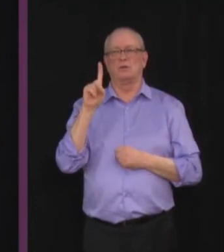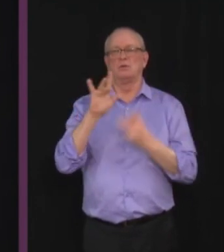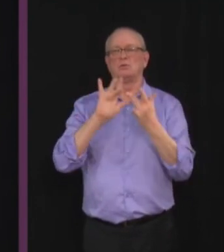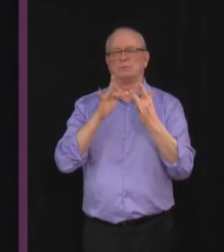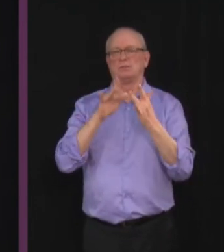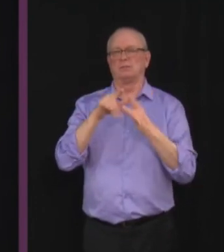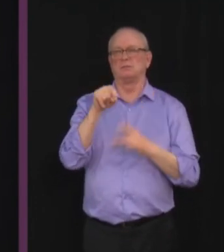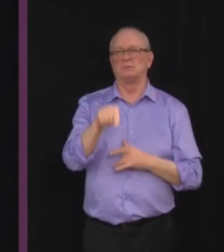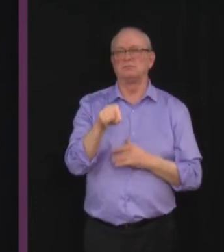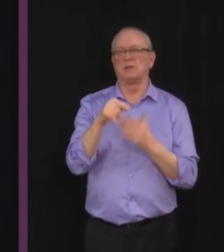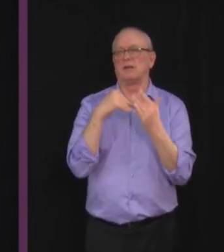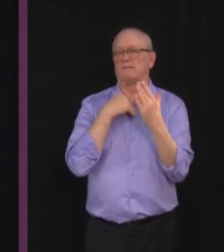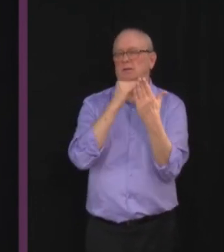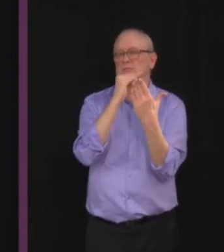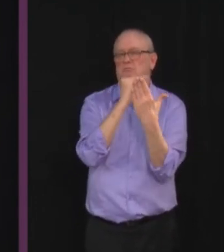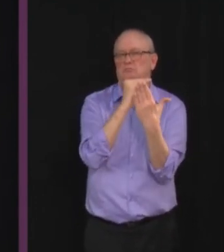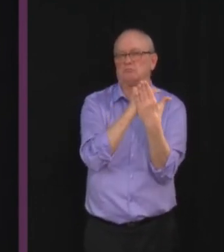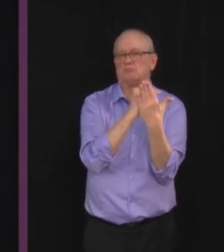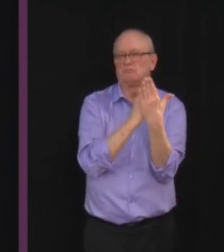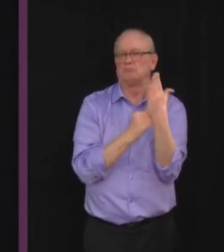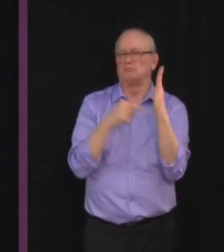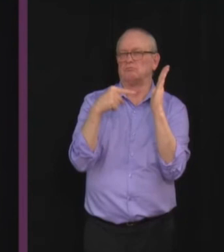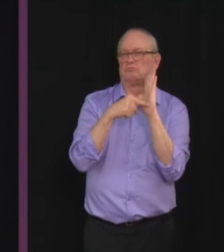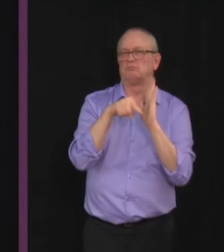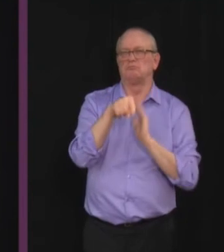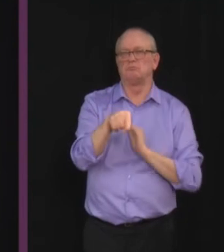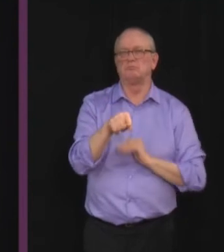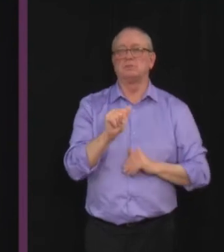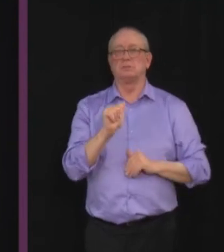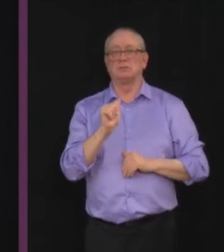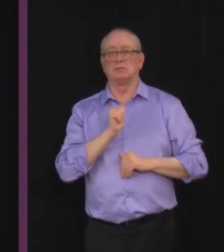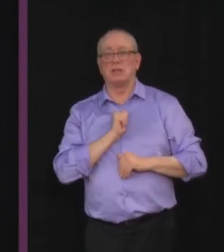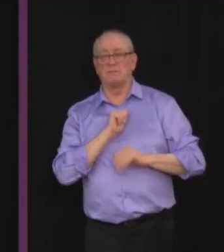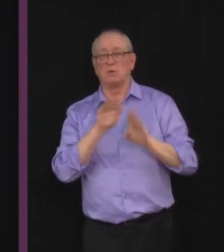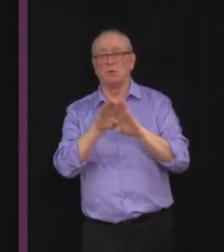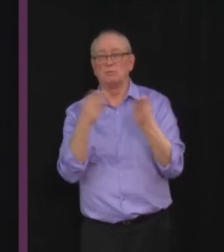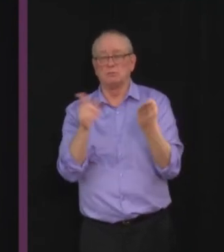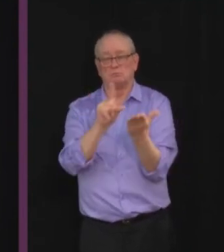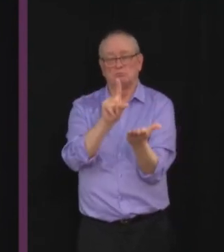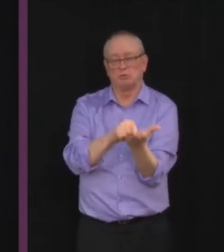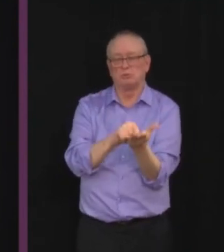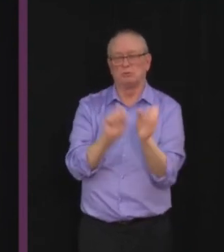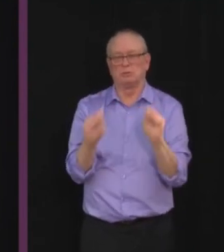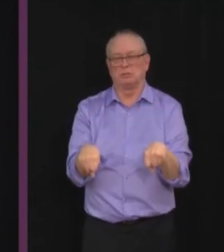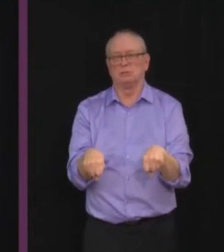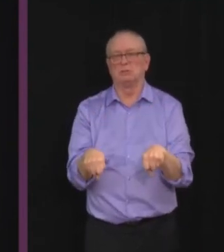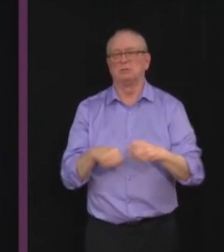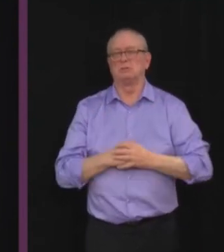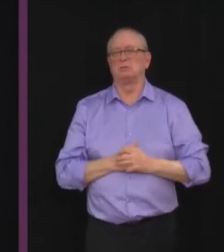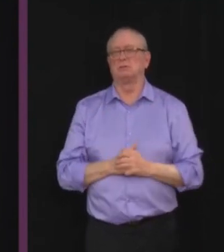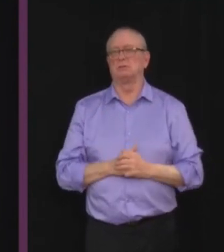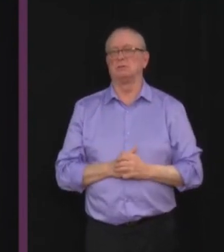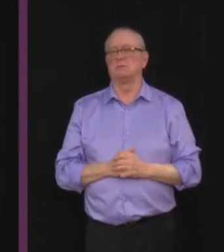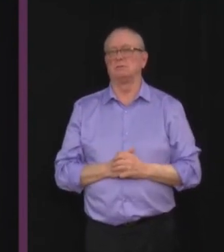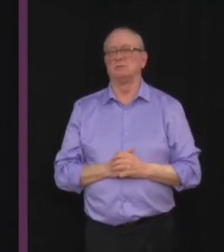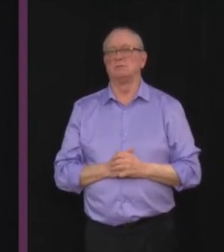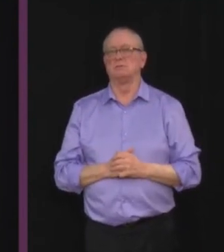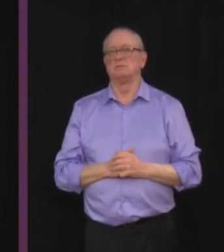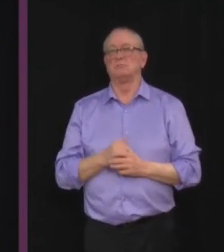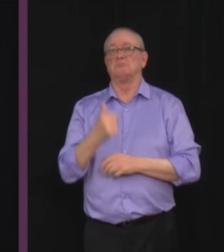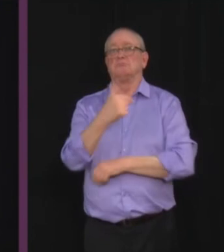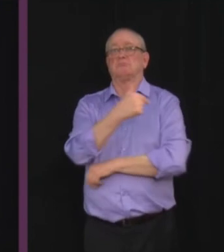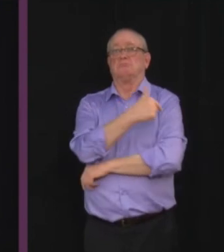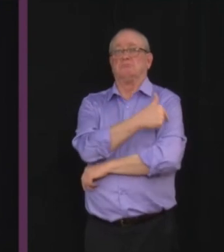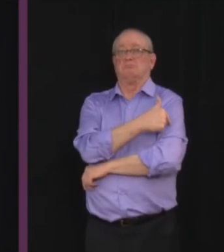record electronically, so it can be accessed and printed at any time. And at the time of immunization, there is